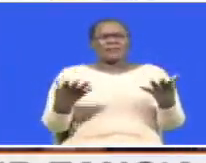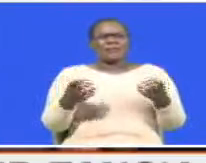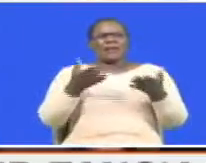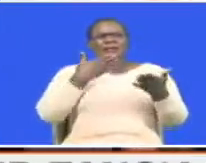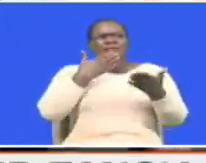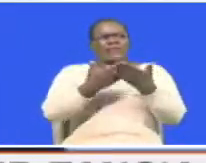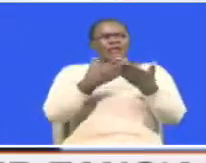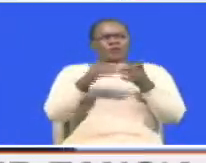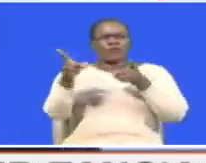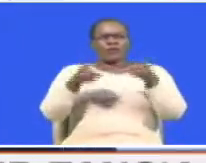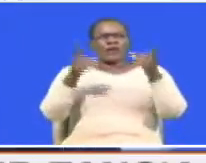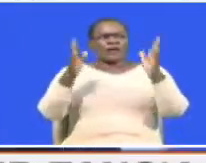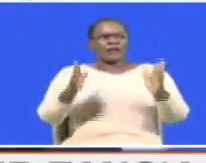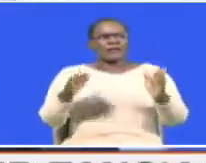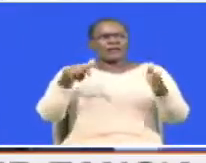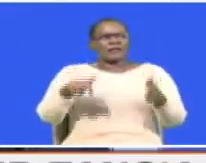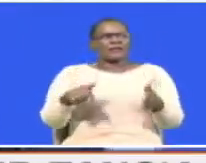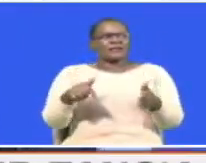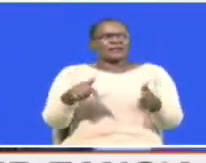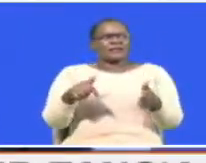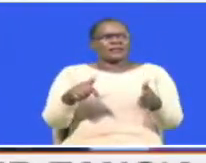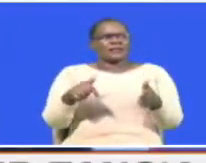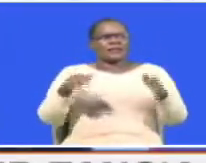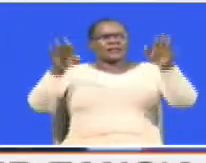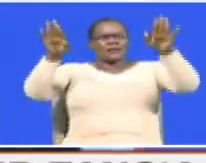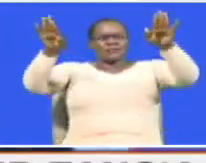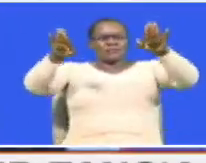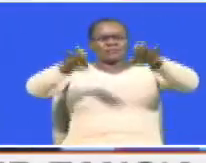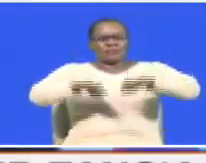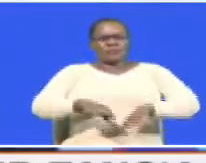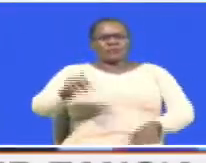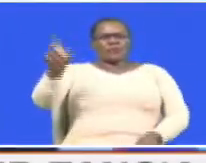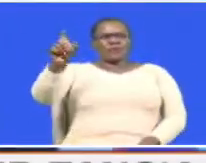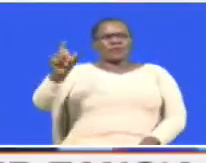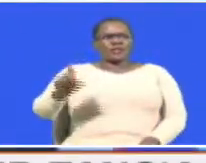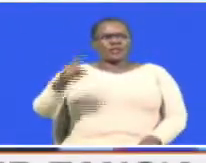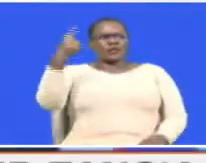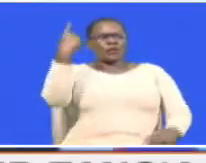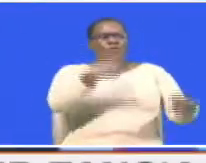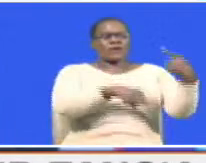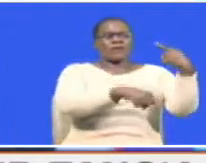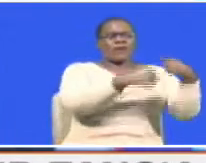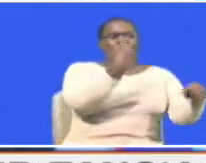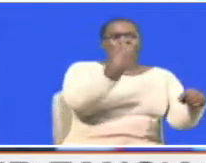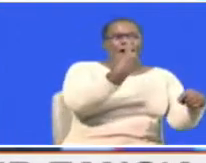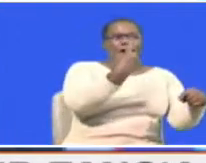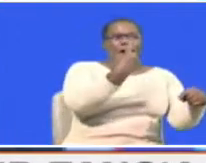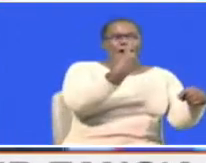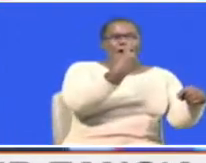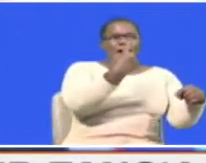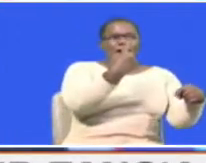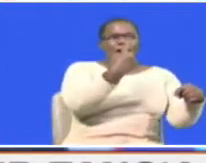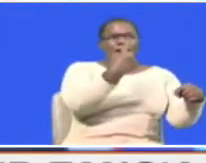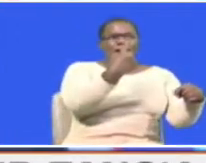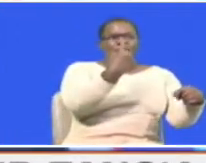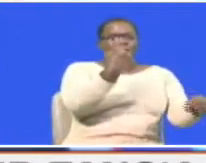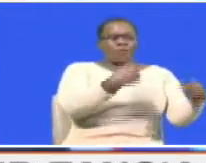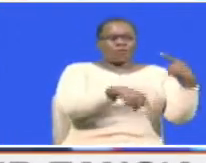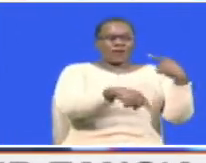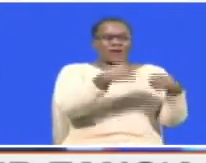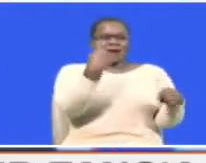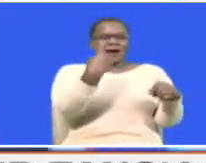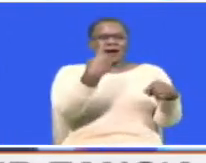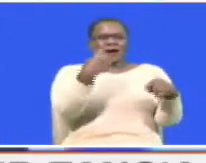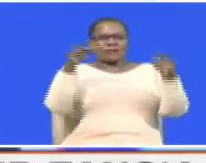Director Paul. This is the South Rift region, and the winner is... The winner